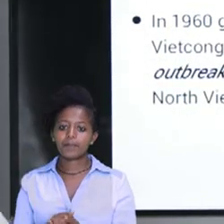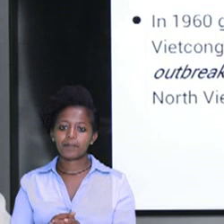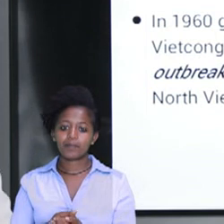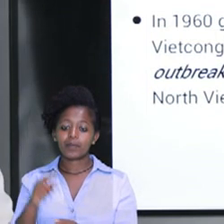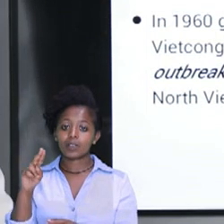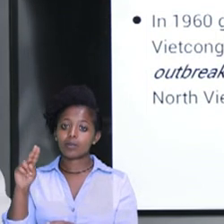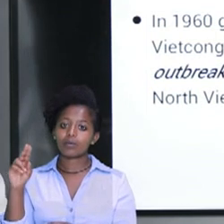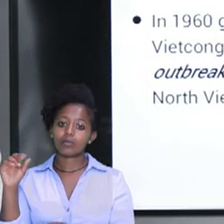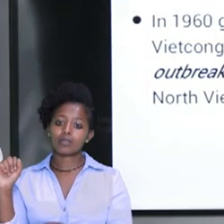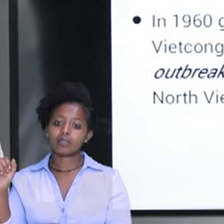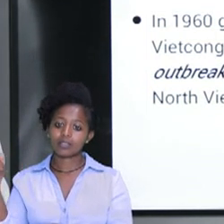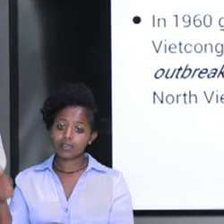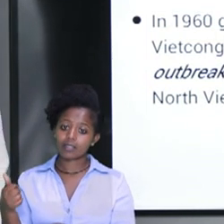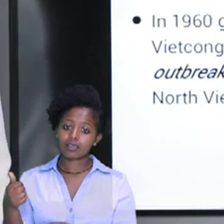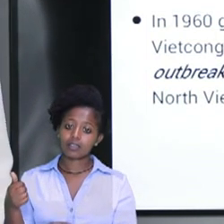USA